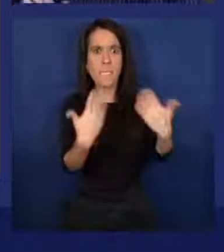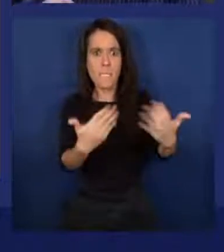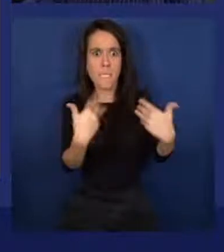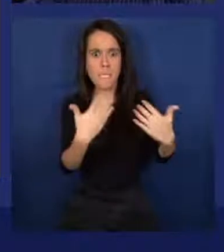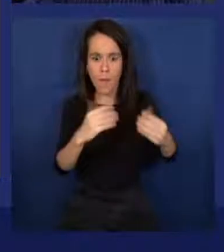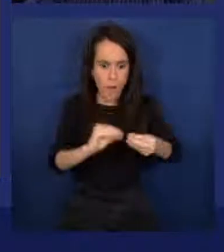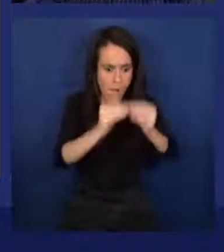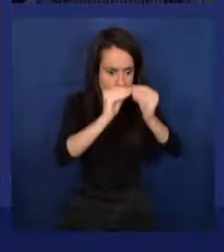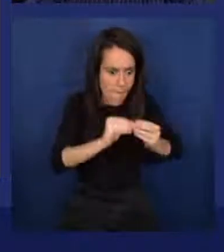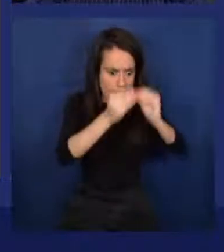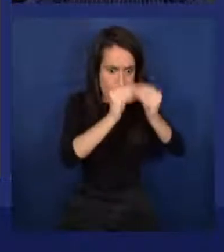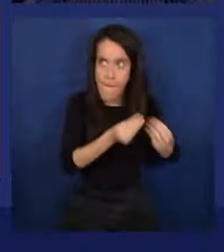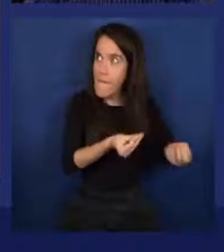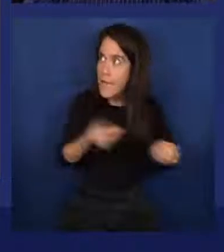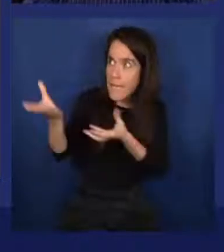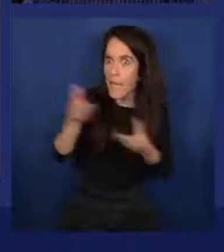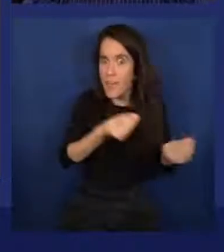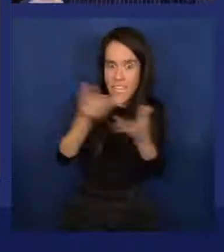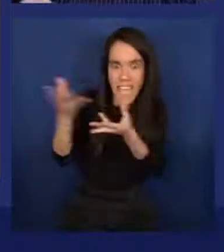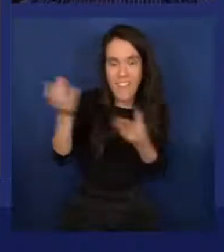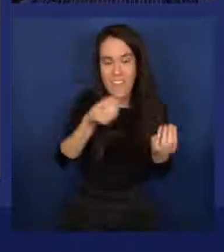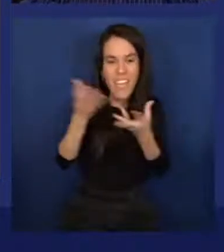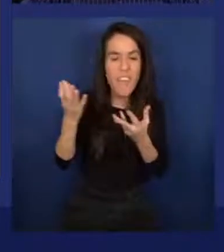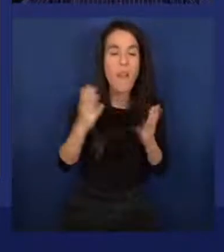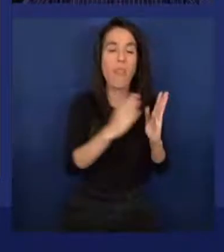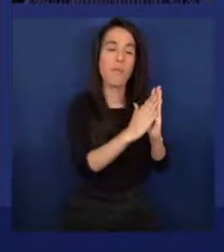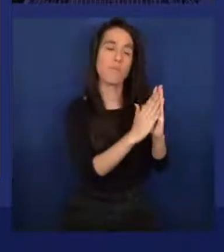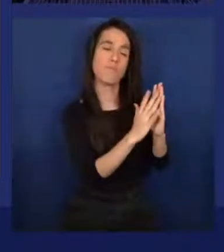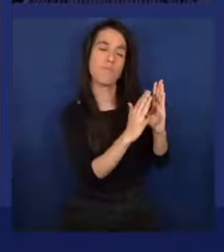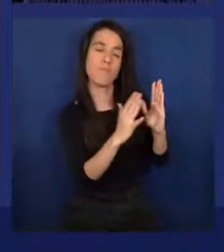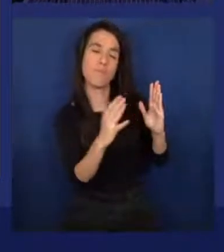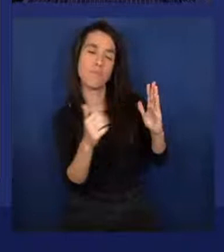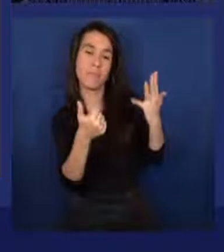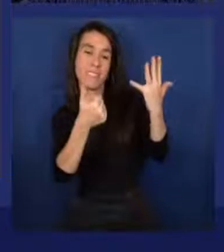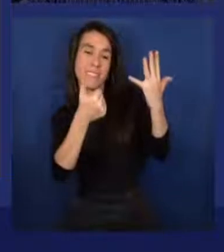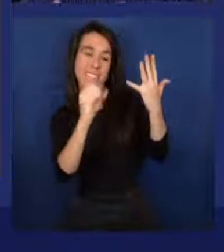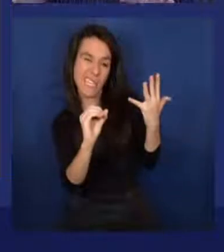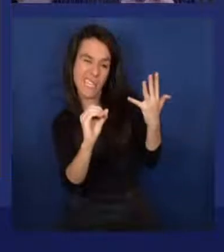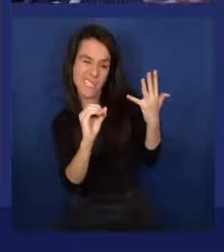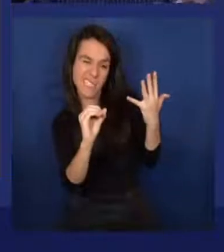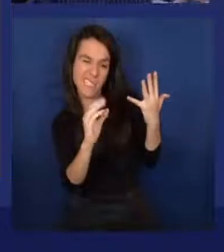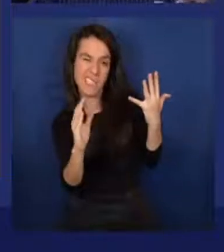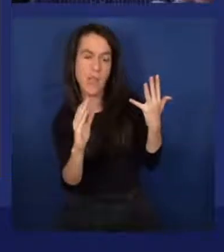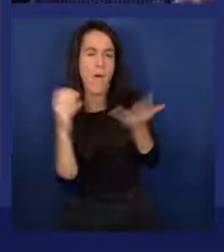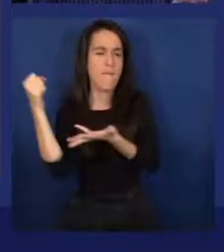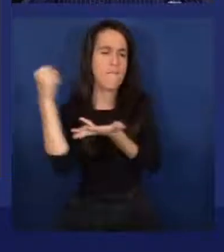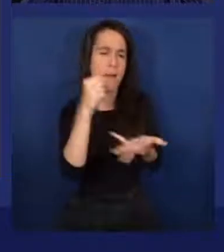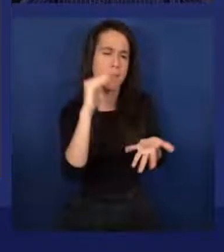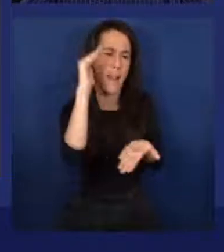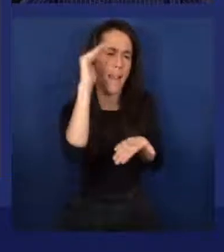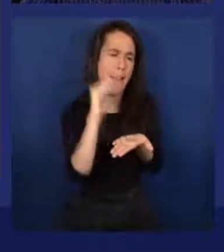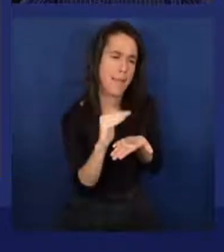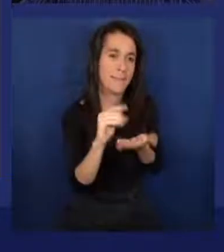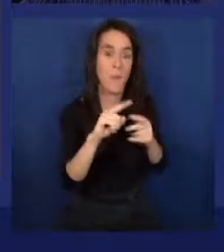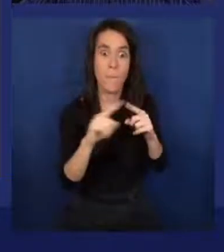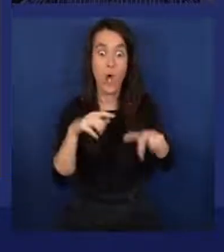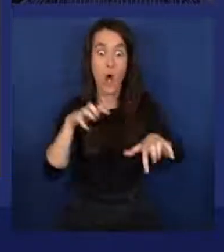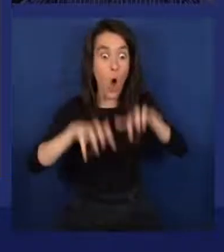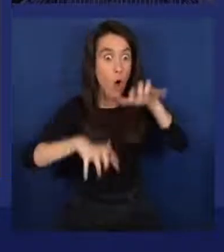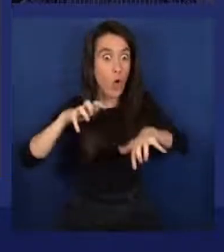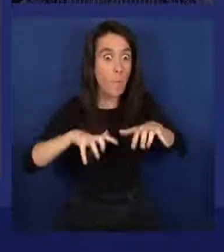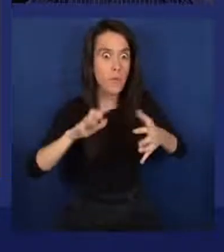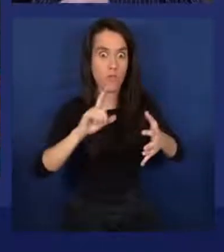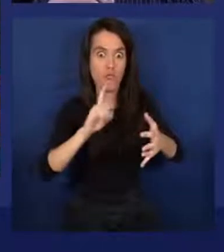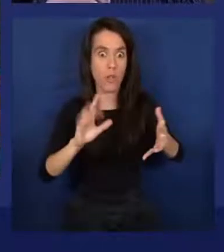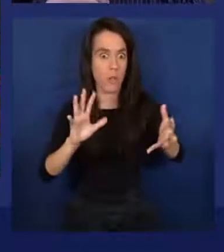that's a little more complex. And in the 1960s, funding is starting to wind down, but computing is evolving. And I think one of